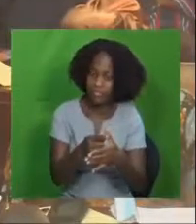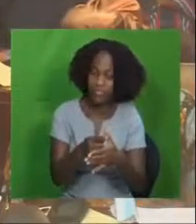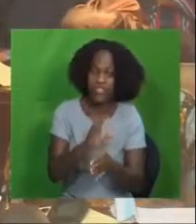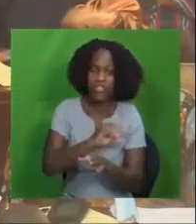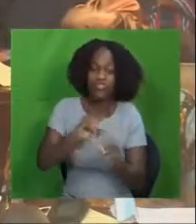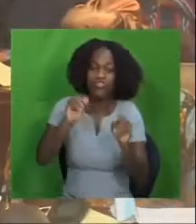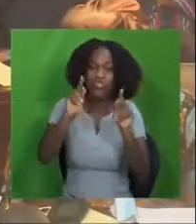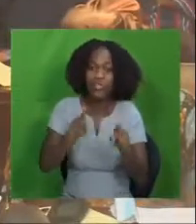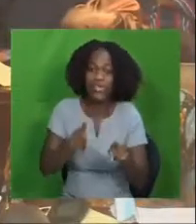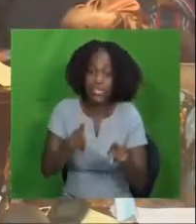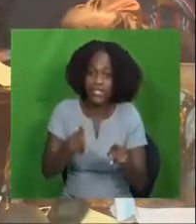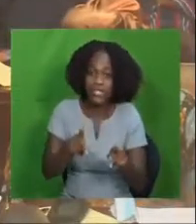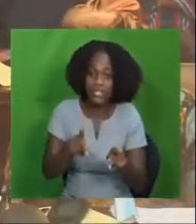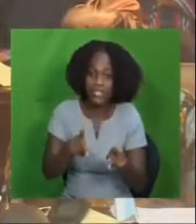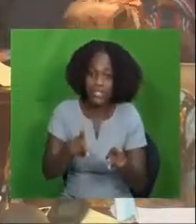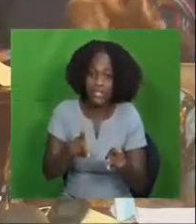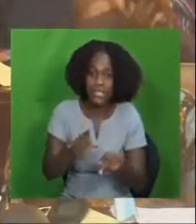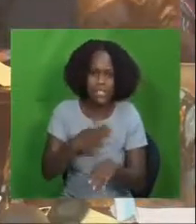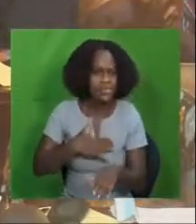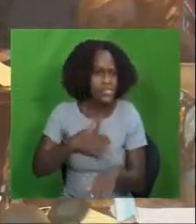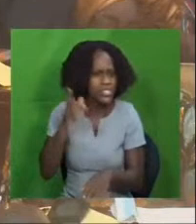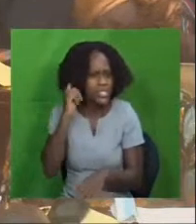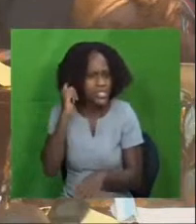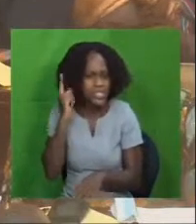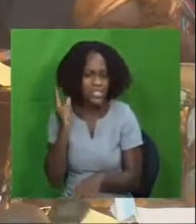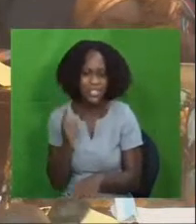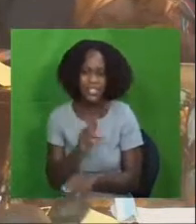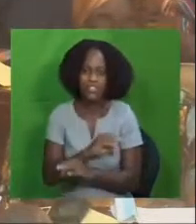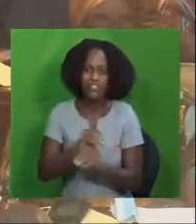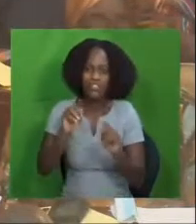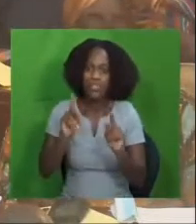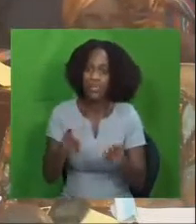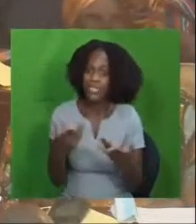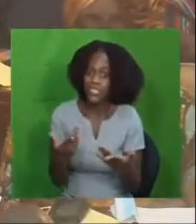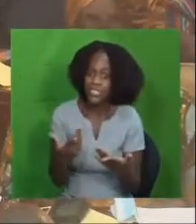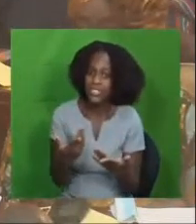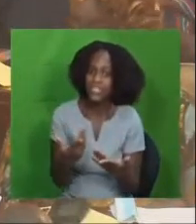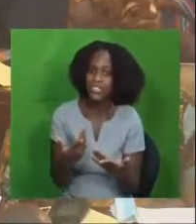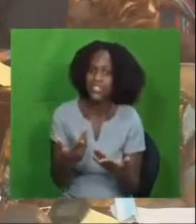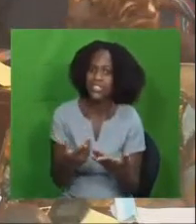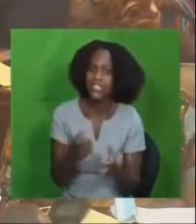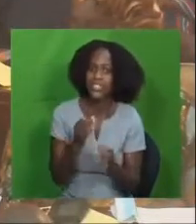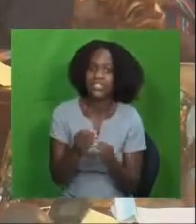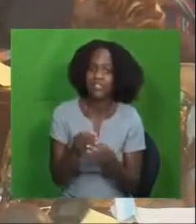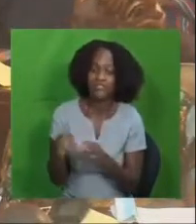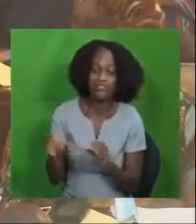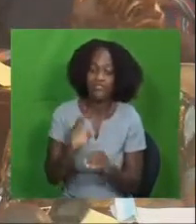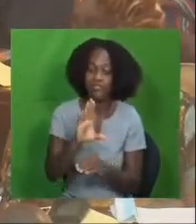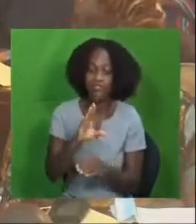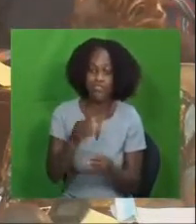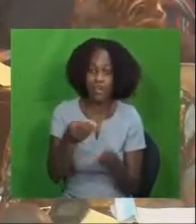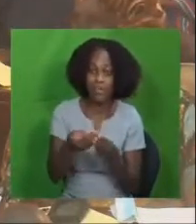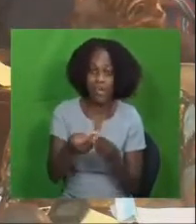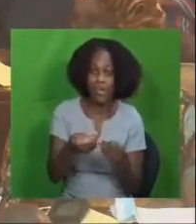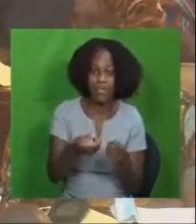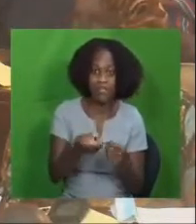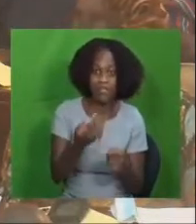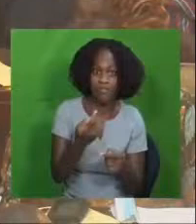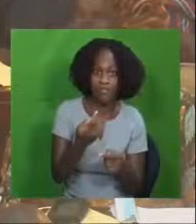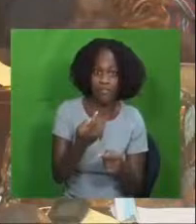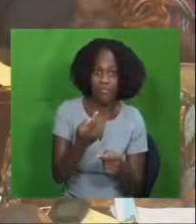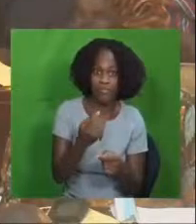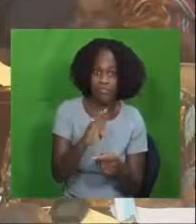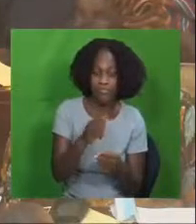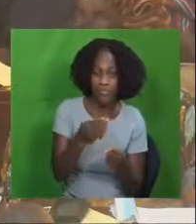no one gets levied. Please listen very carefully. No one gets levied for moving their own cash from one wallet to the